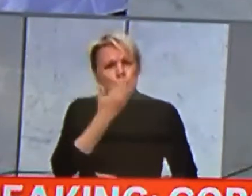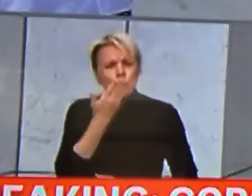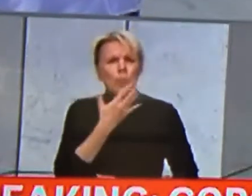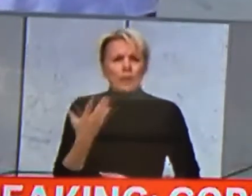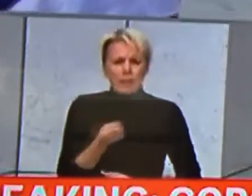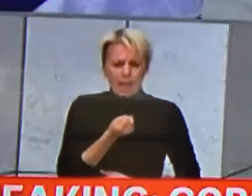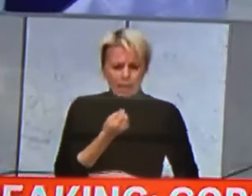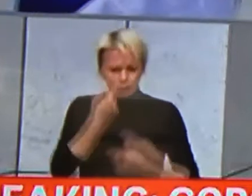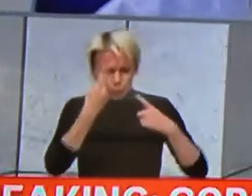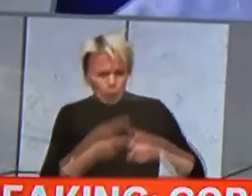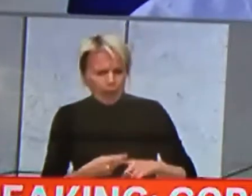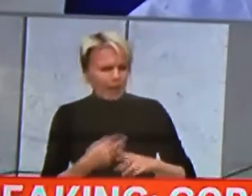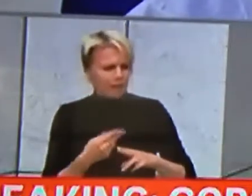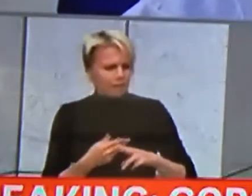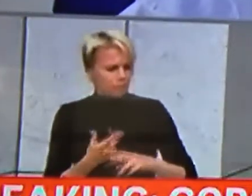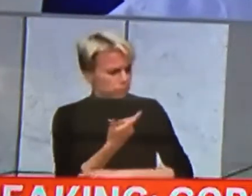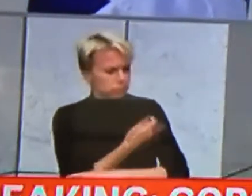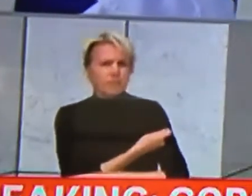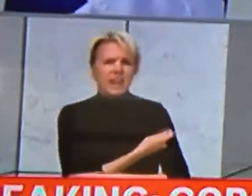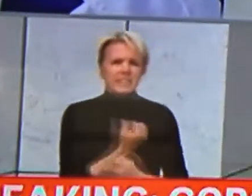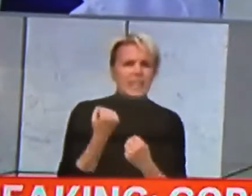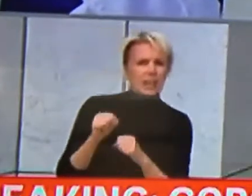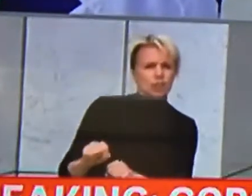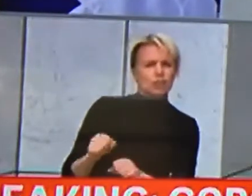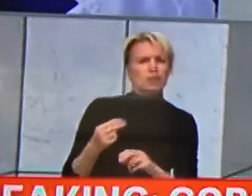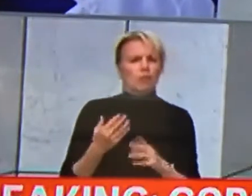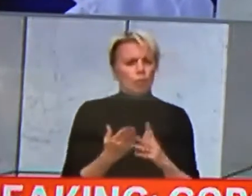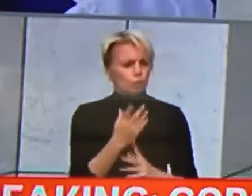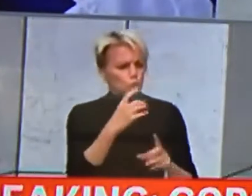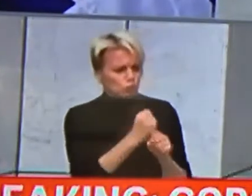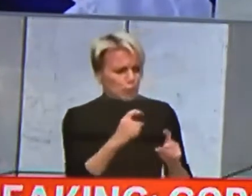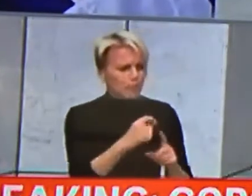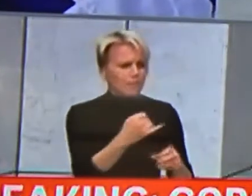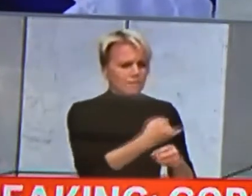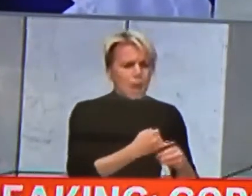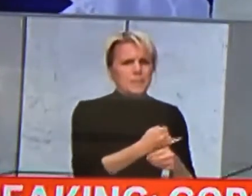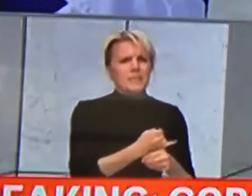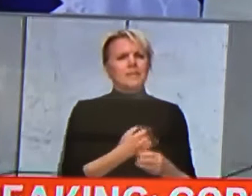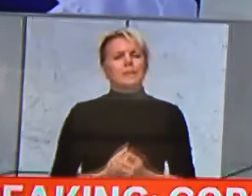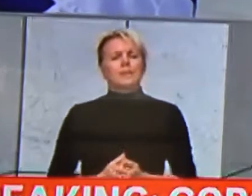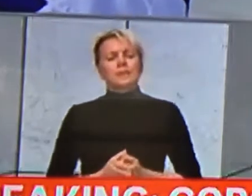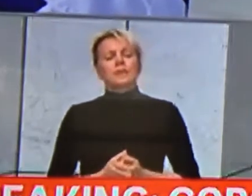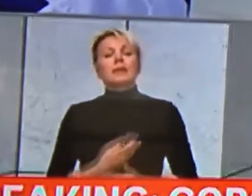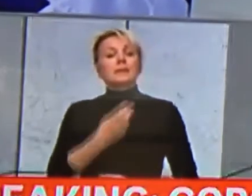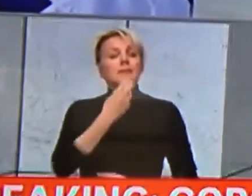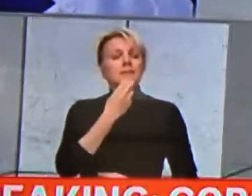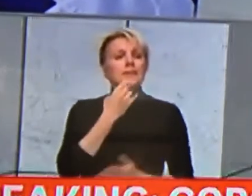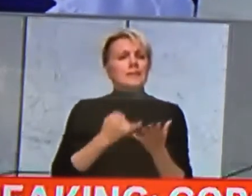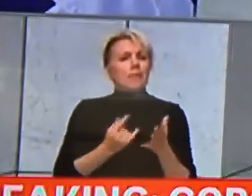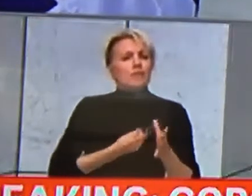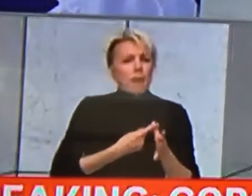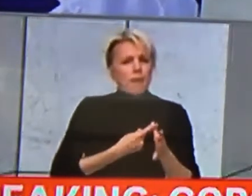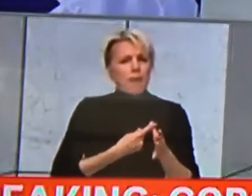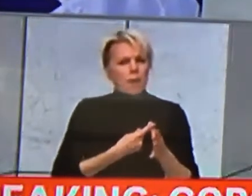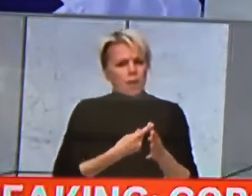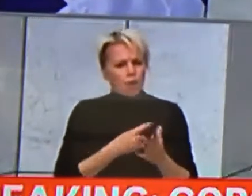through GPs and pharmacists because the children won't be at school. In other places, like South Australia, they'll be in a much better position to do